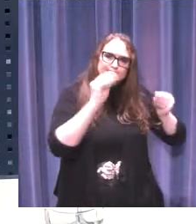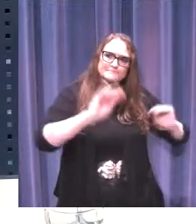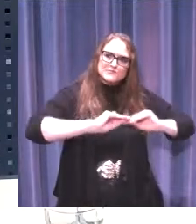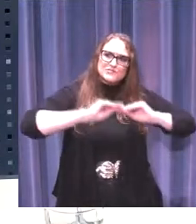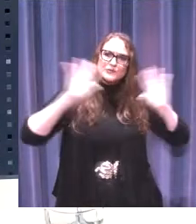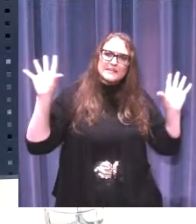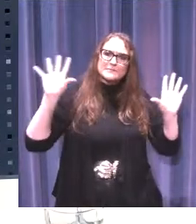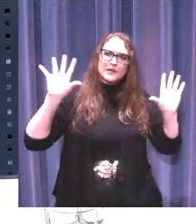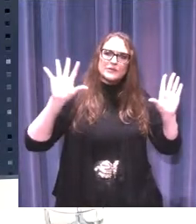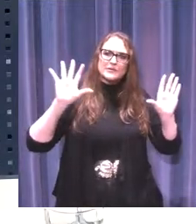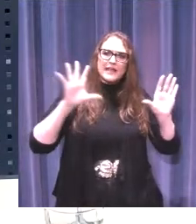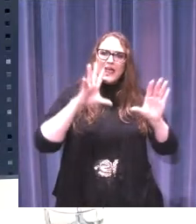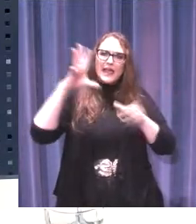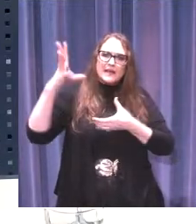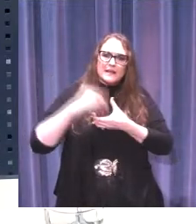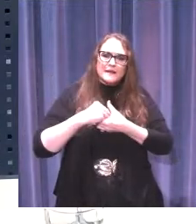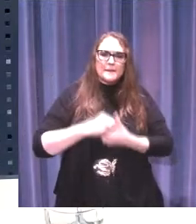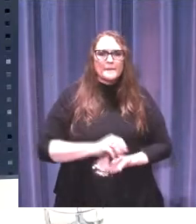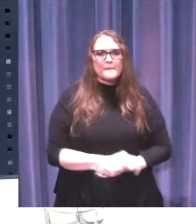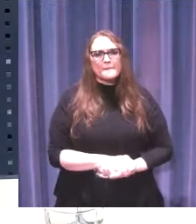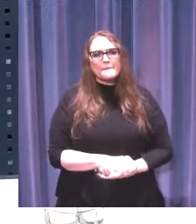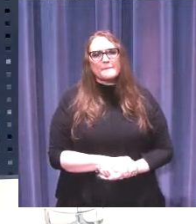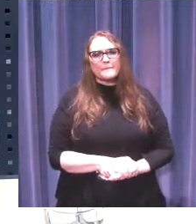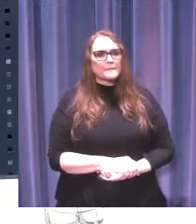and engagement.